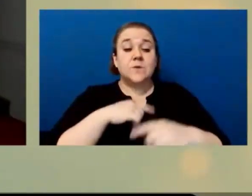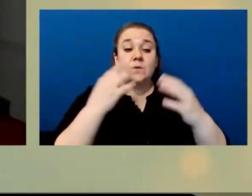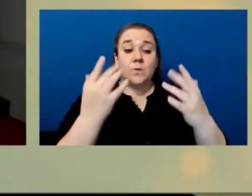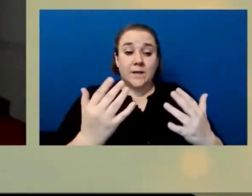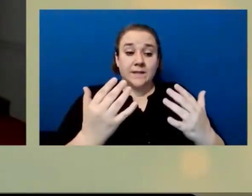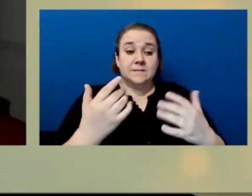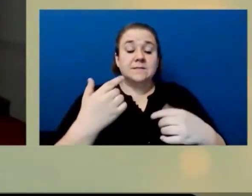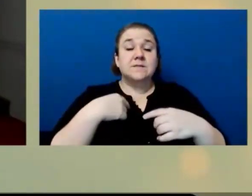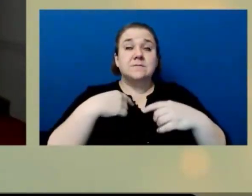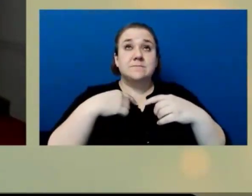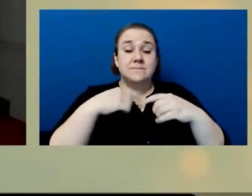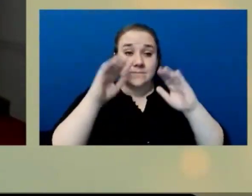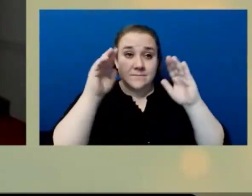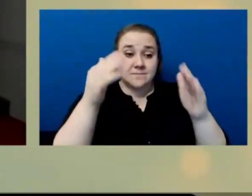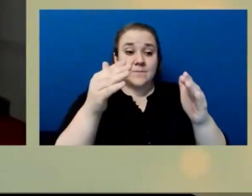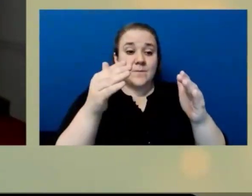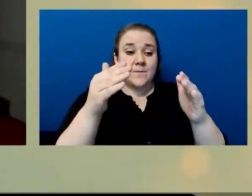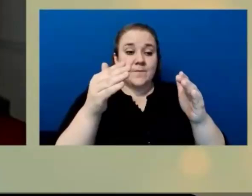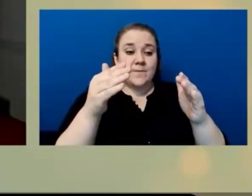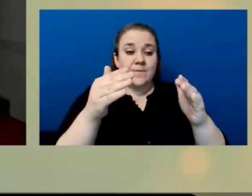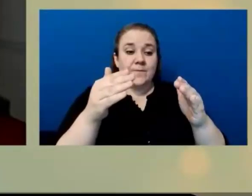we attend, and we wait.